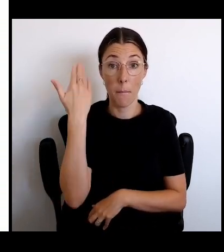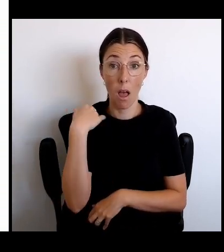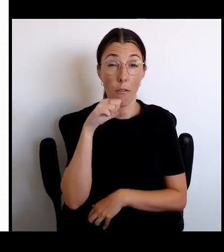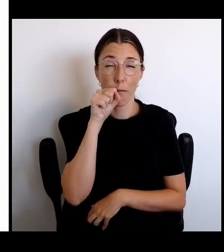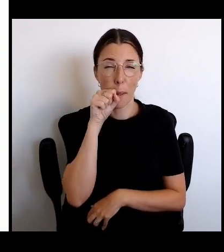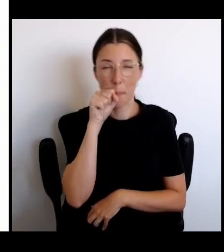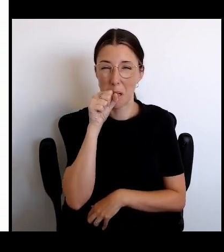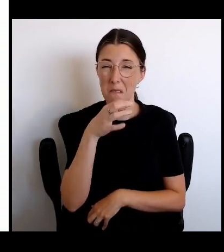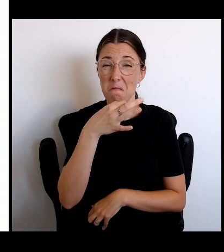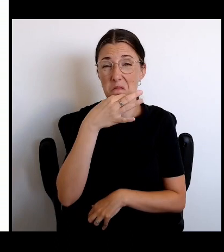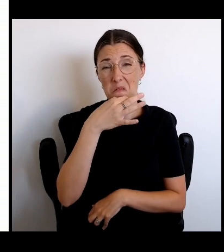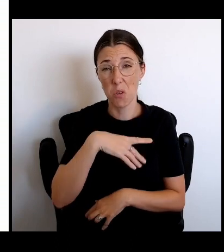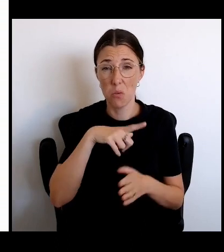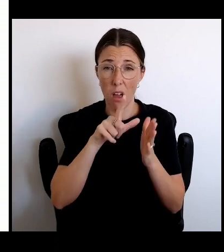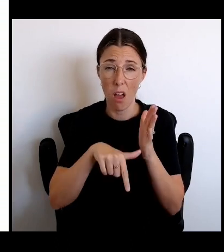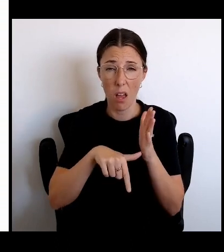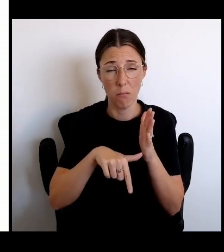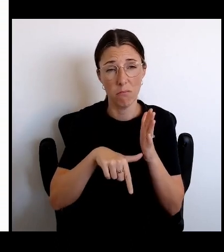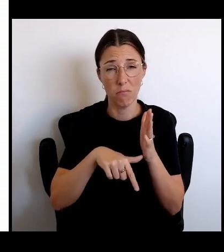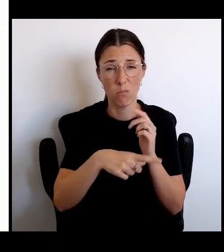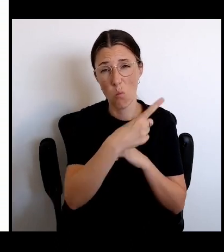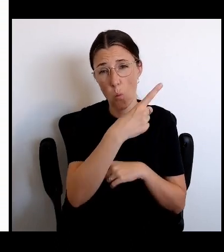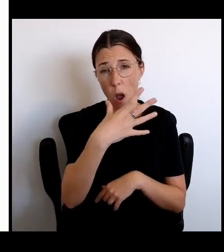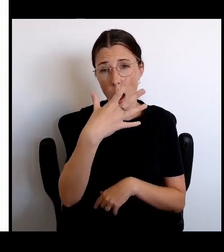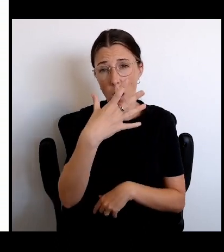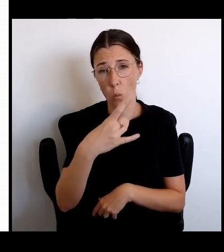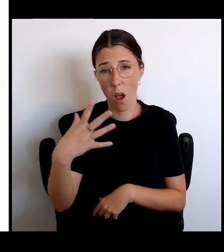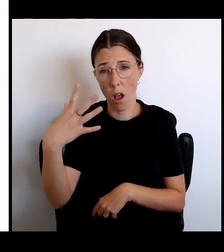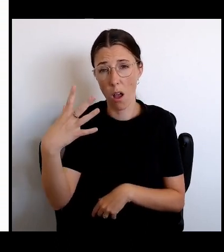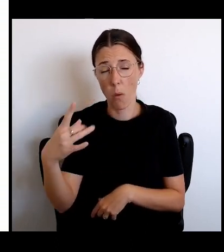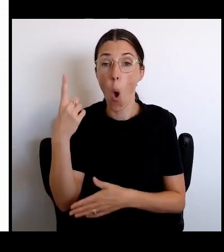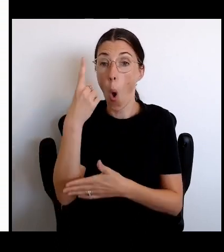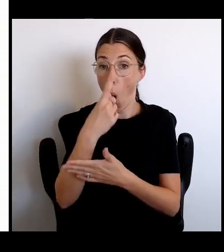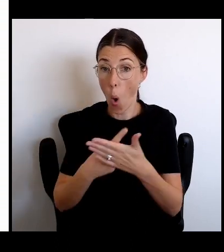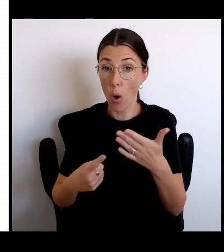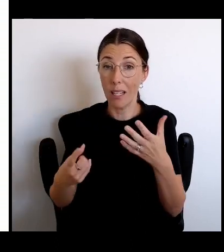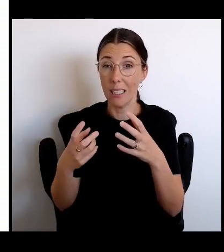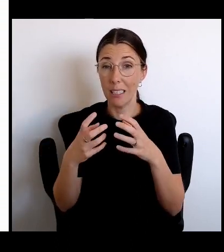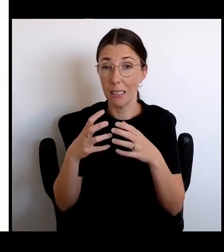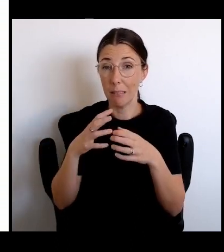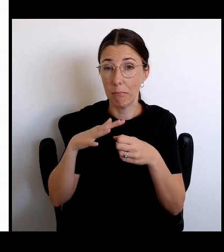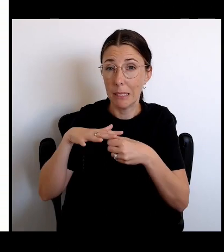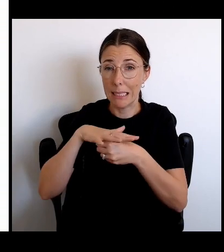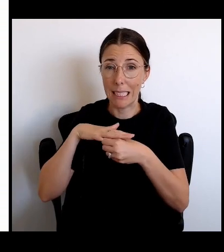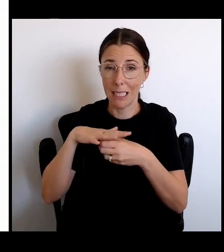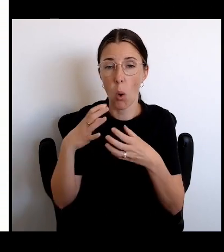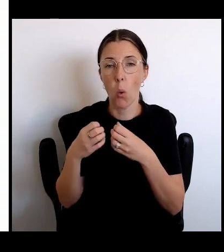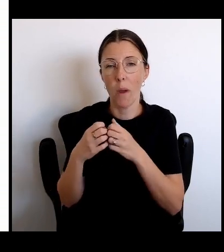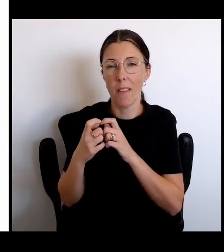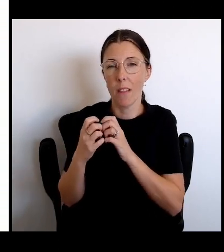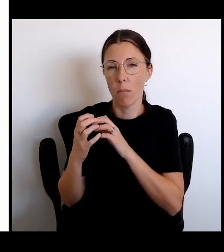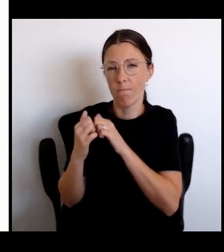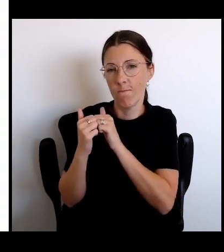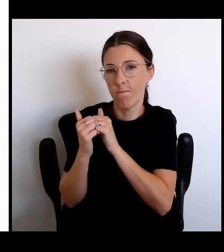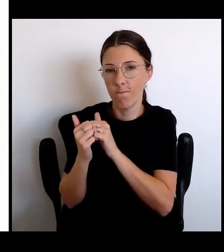of times. It was in settings only with close friends, such as either at a party or